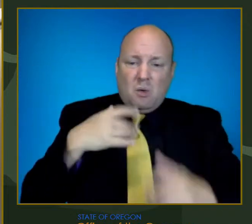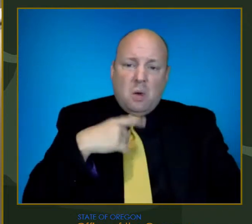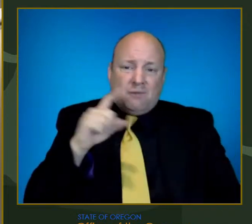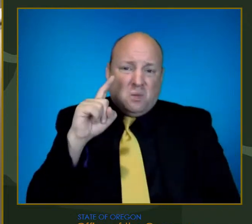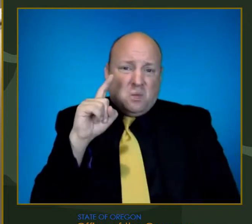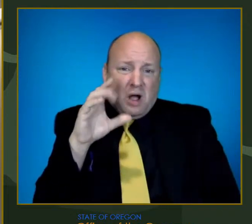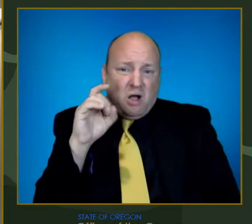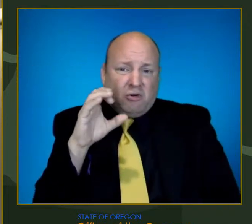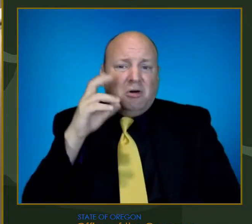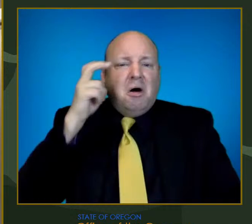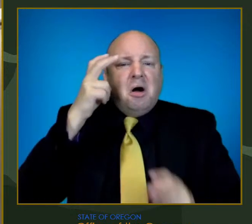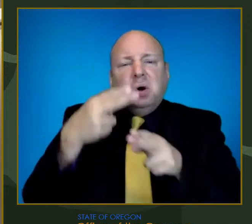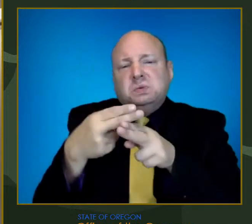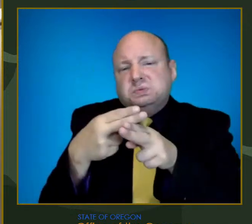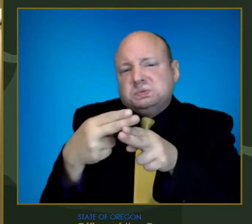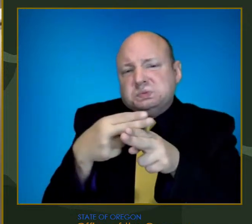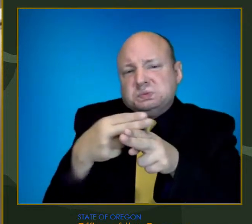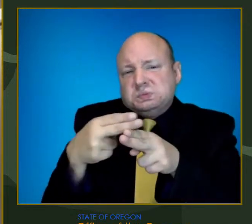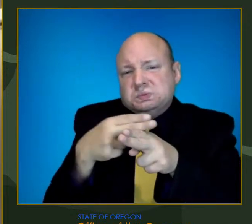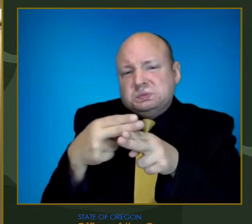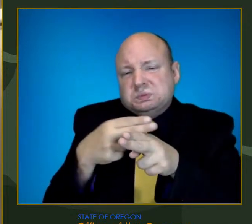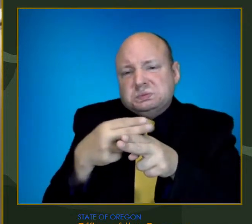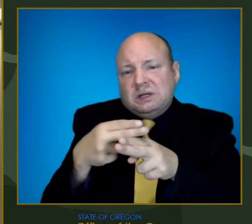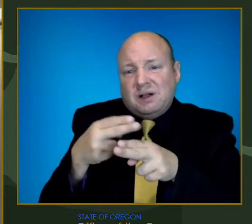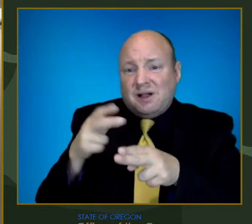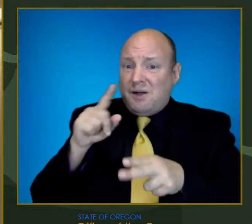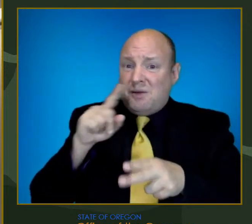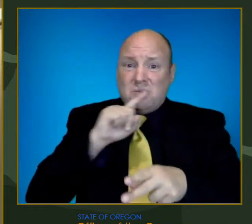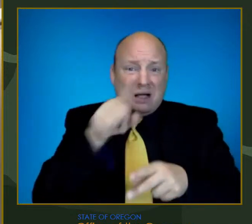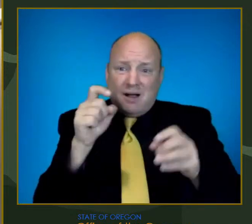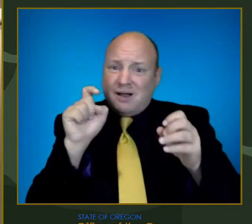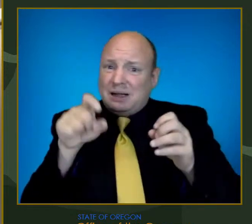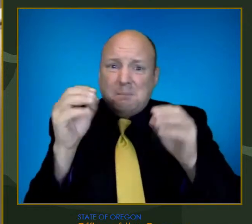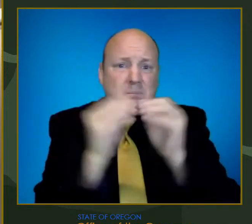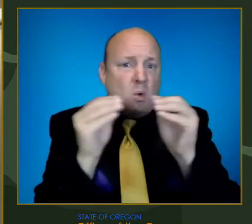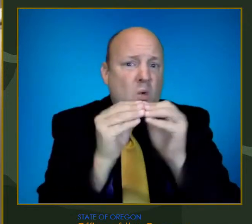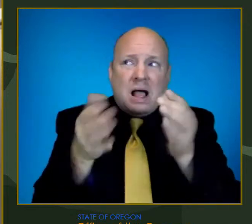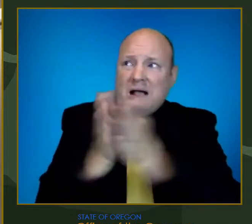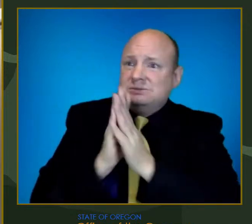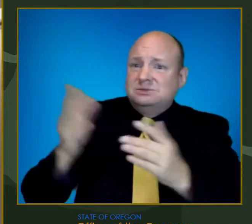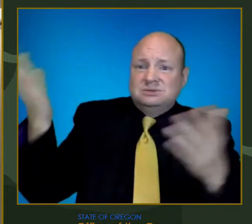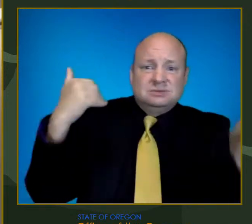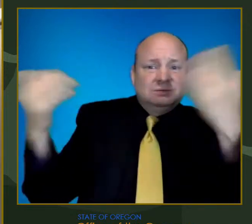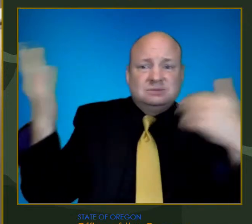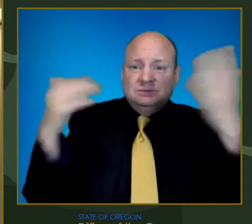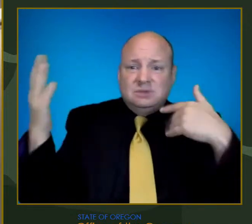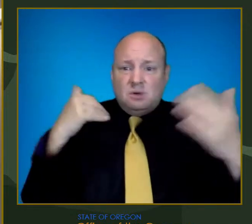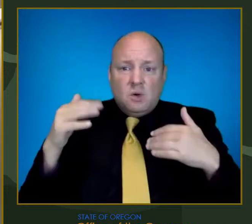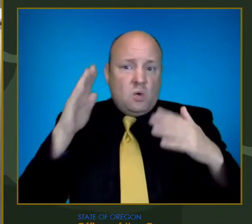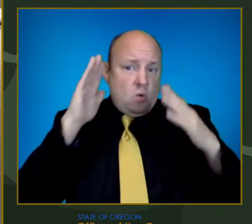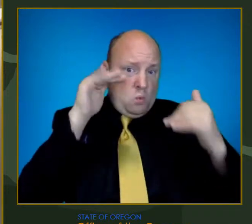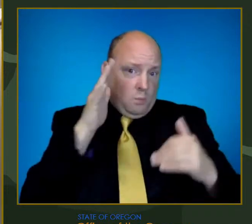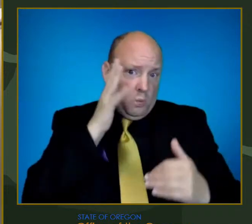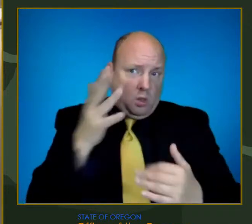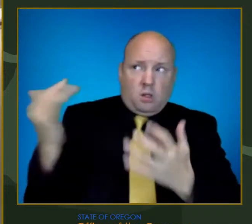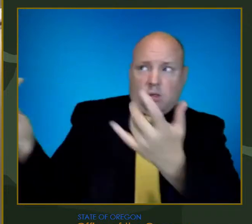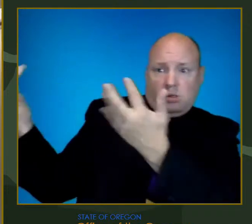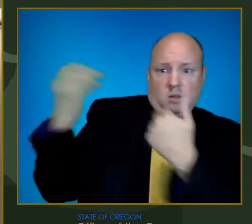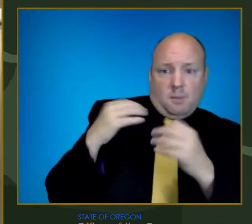additional assistance from outside of the state. And it appears we're going to be getting some here in the next several days, which will be much needed, but still won't be